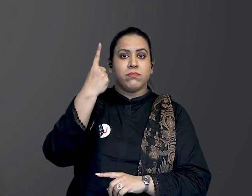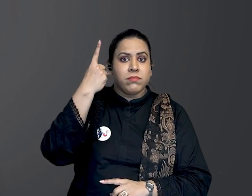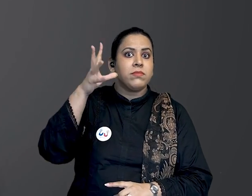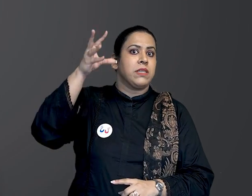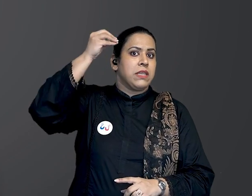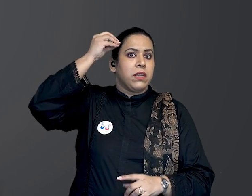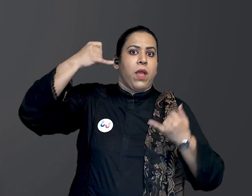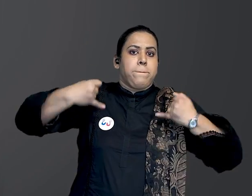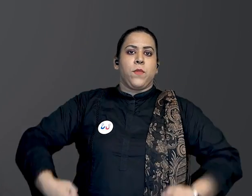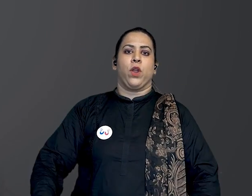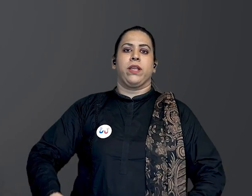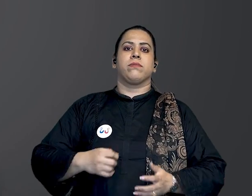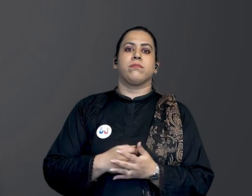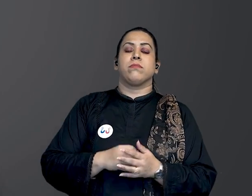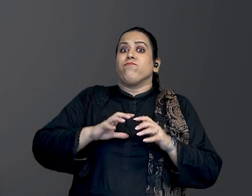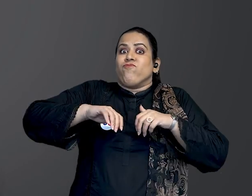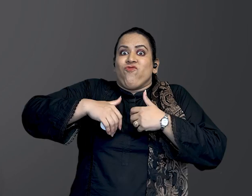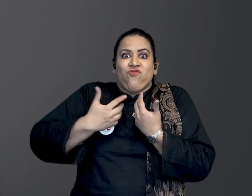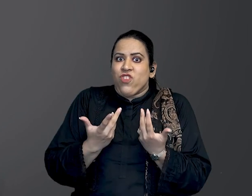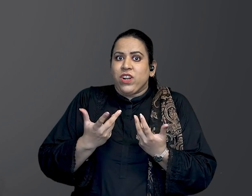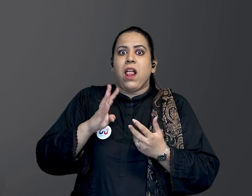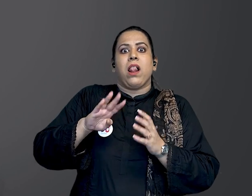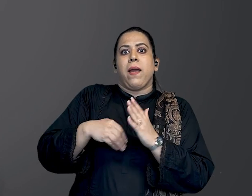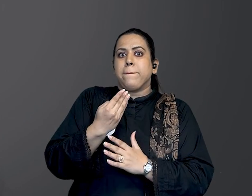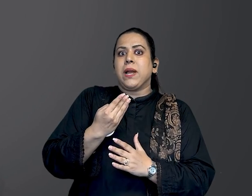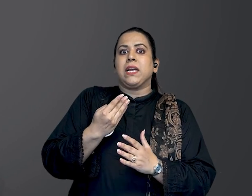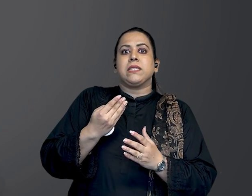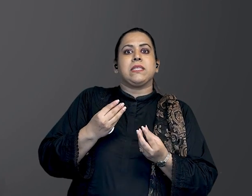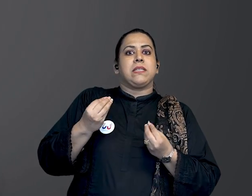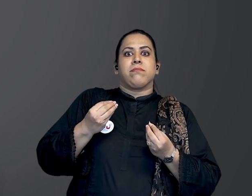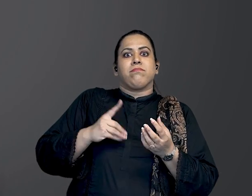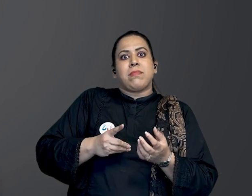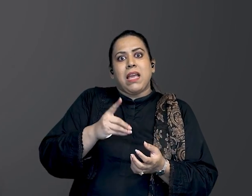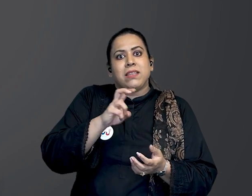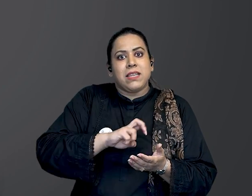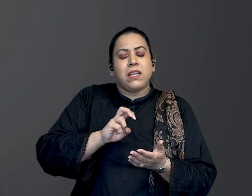body. You are always going to be with your body. Your body's not leaving you